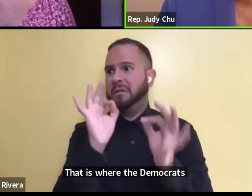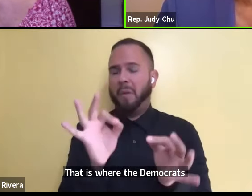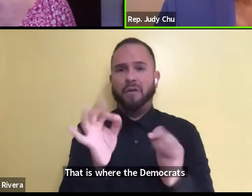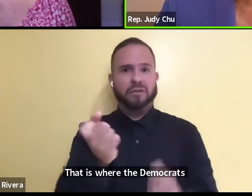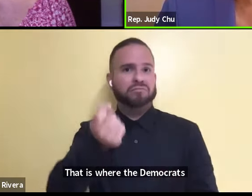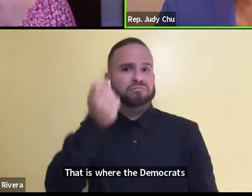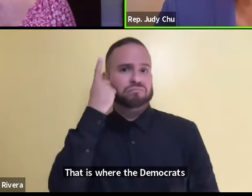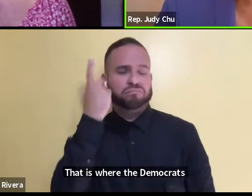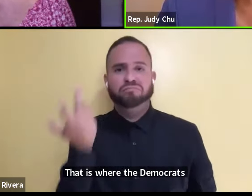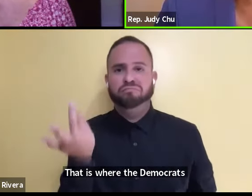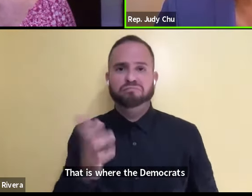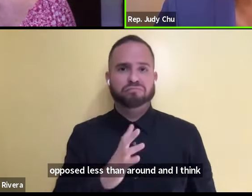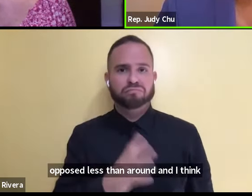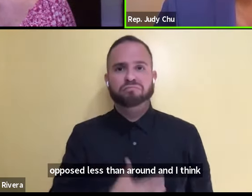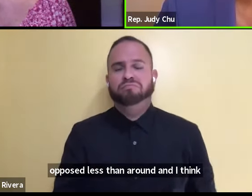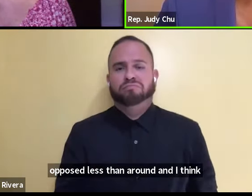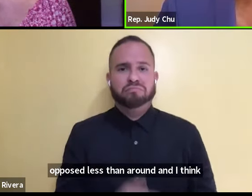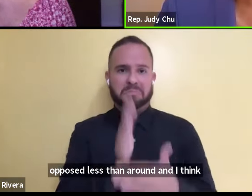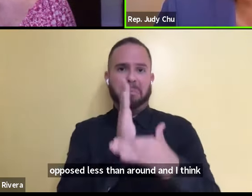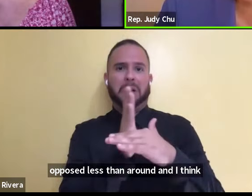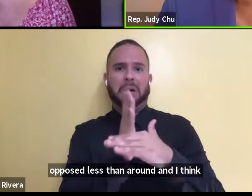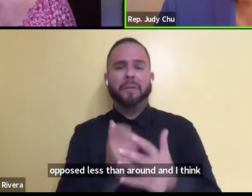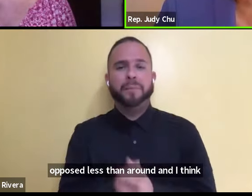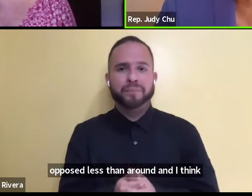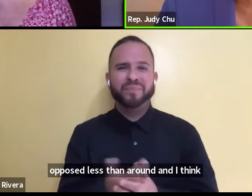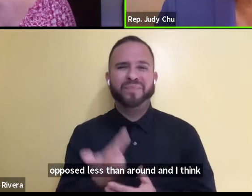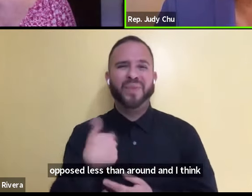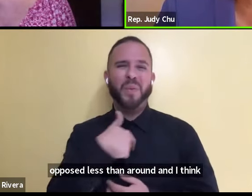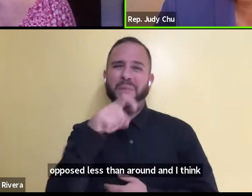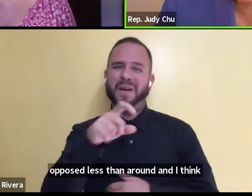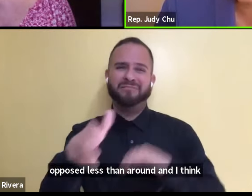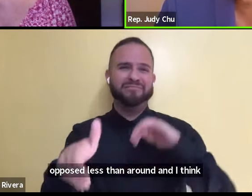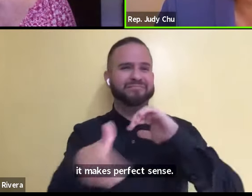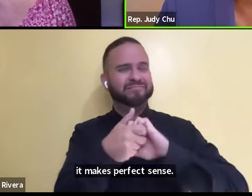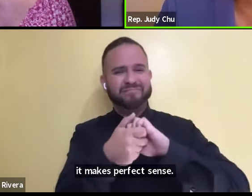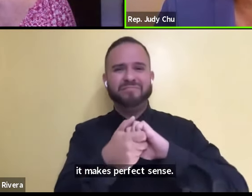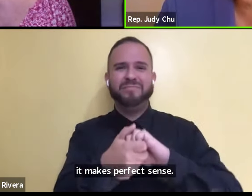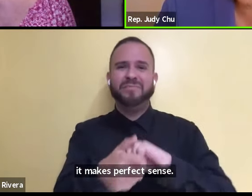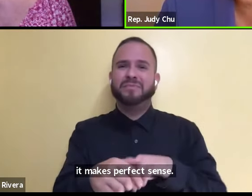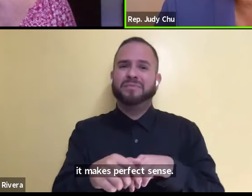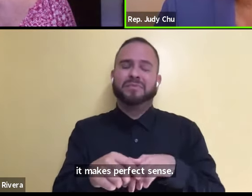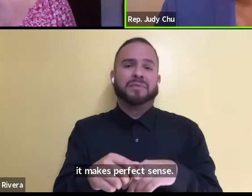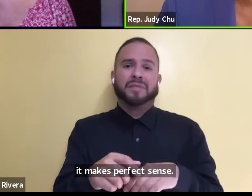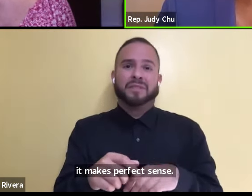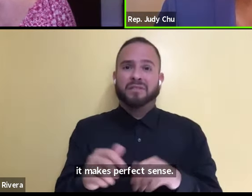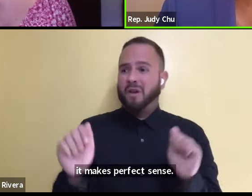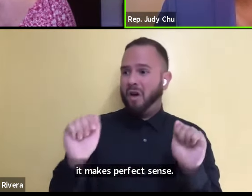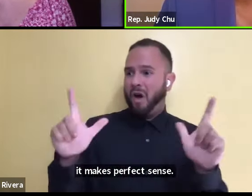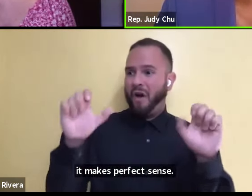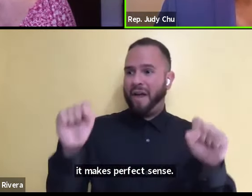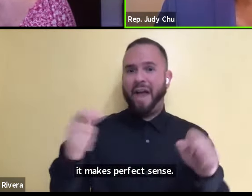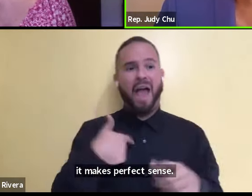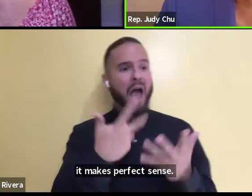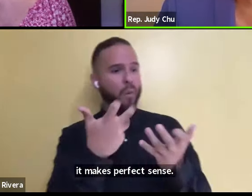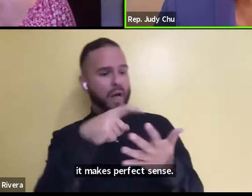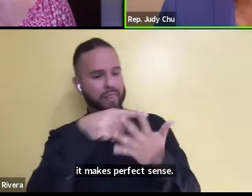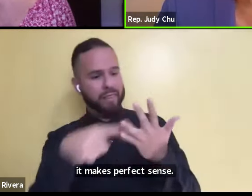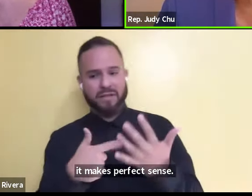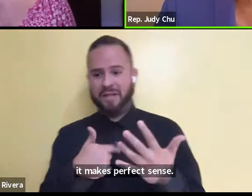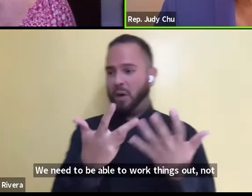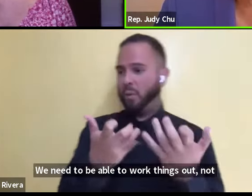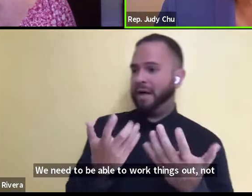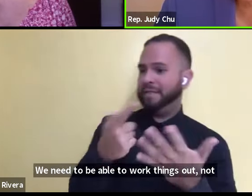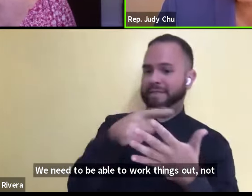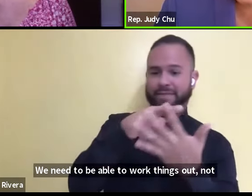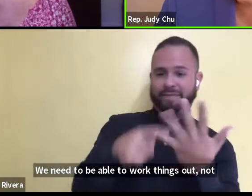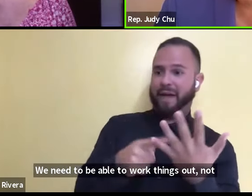sense. We need to be able to work things out. Not everybody's going to get everything that they wanted, but a lot of people will